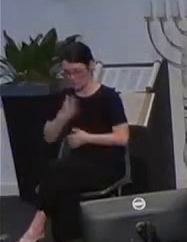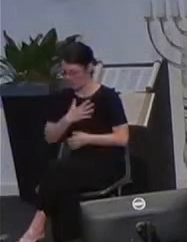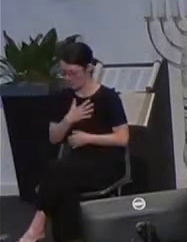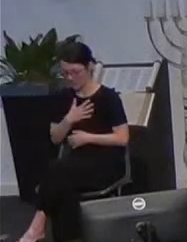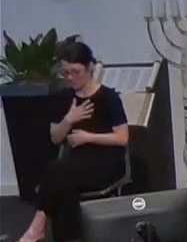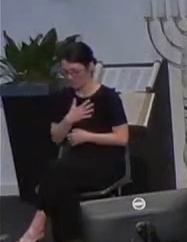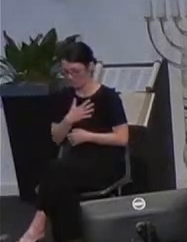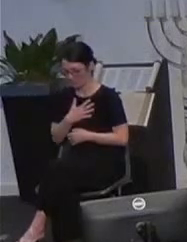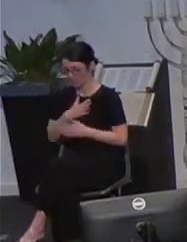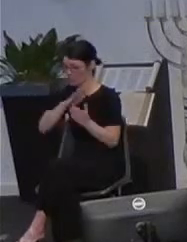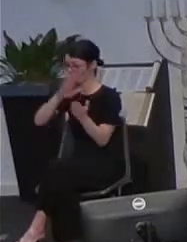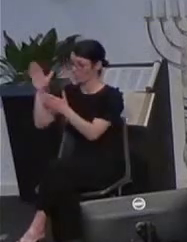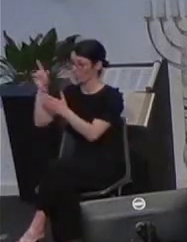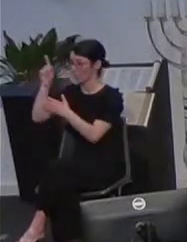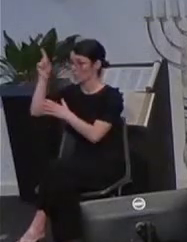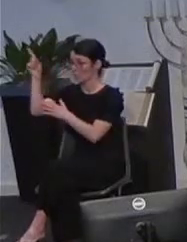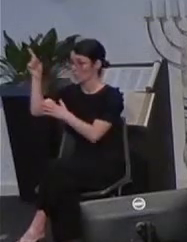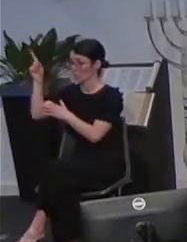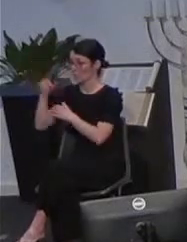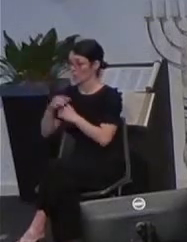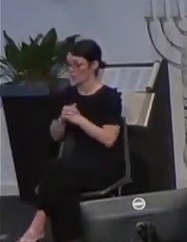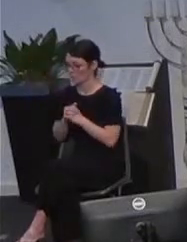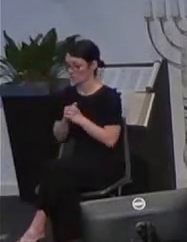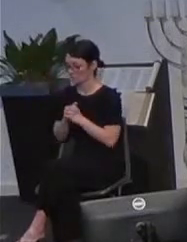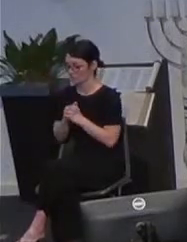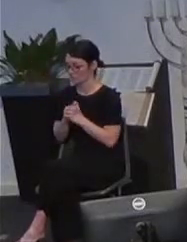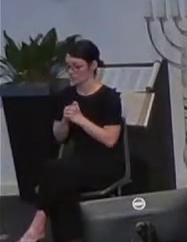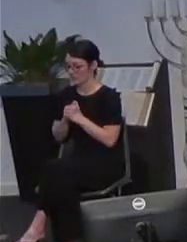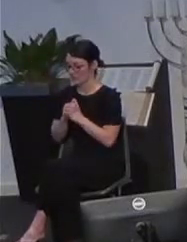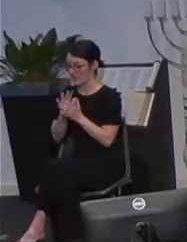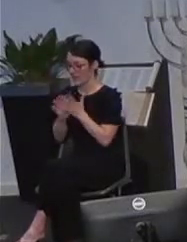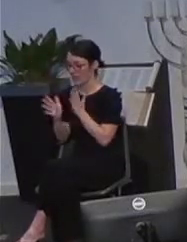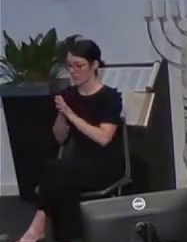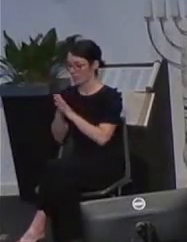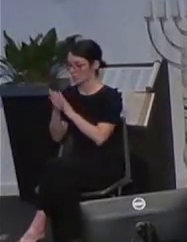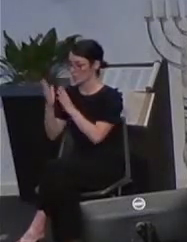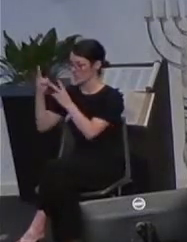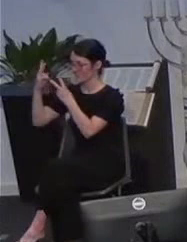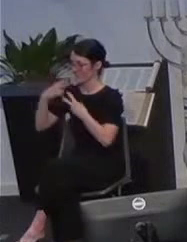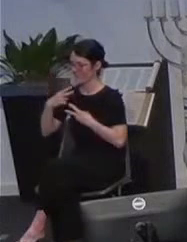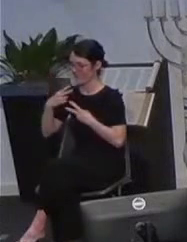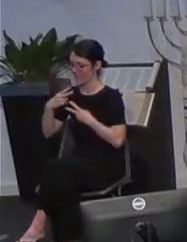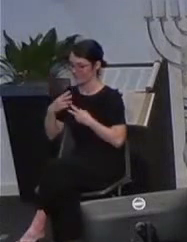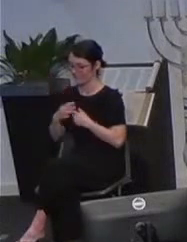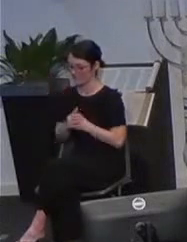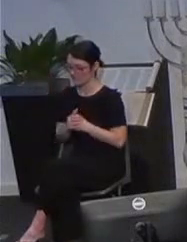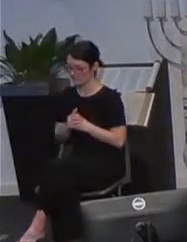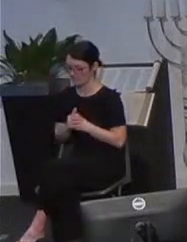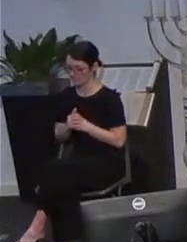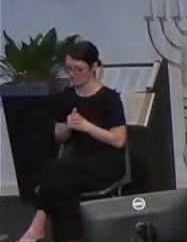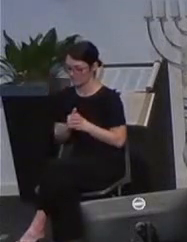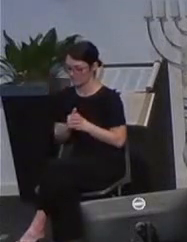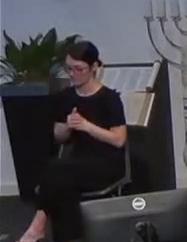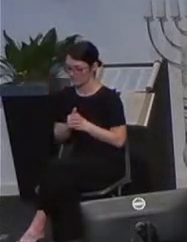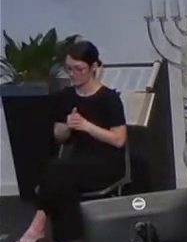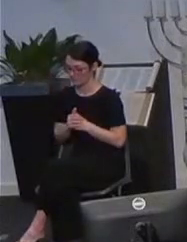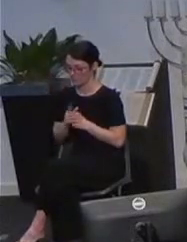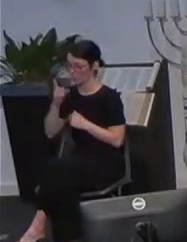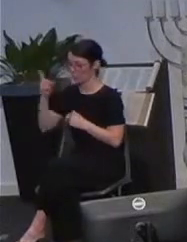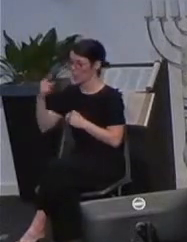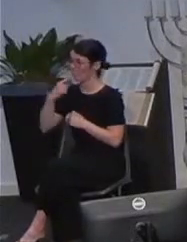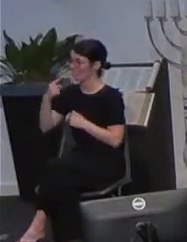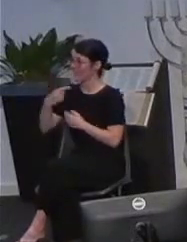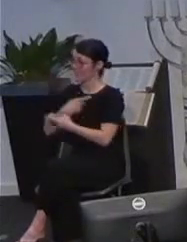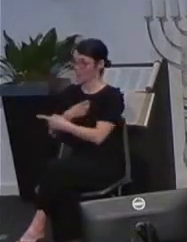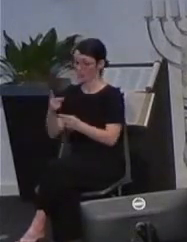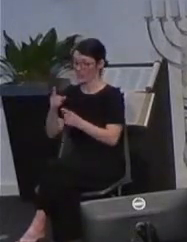us, how you value us, to see through this passage what you call us. Precious